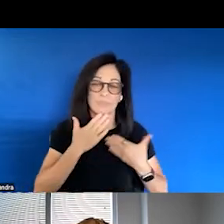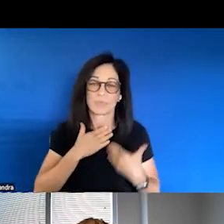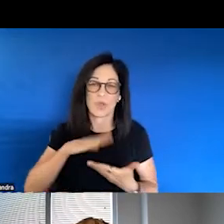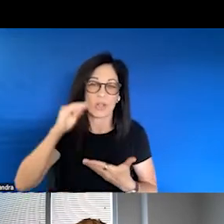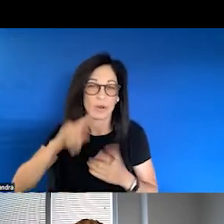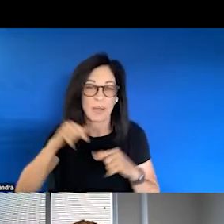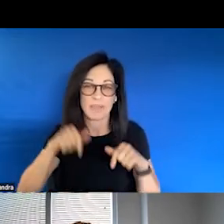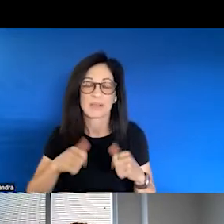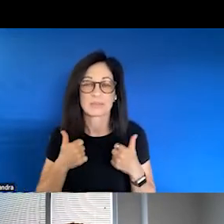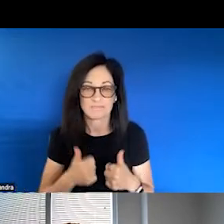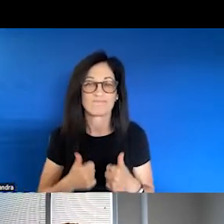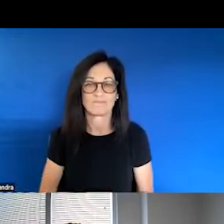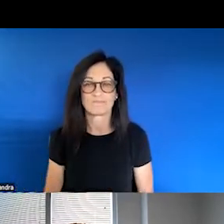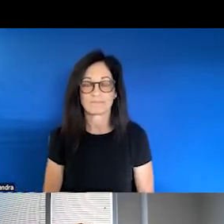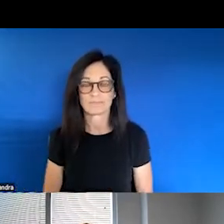about this.